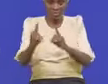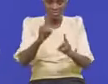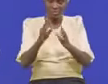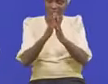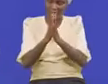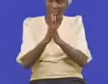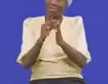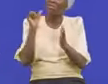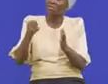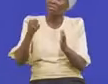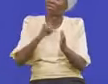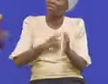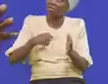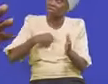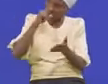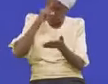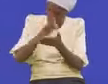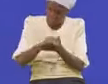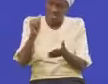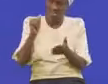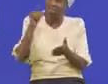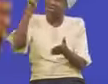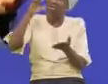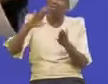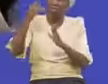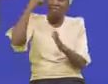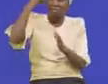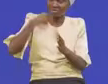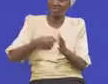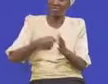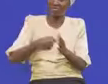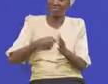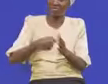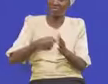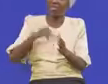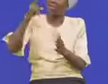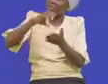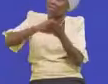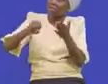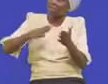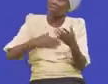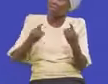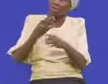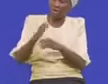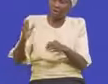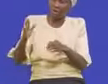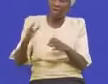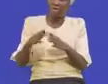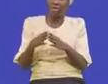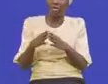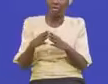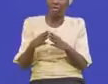Gblɔ be aƒetɔ me xɔse. Eku ɖe tanye. Be natsɔ nye nu vɔ